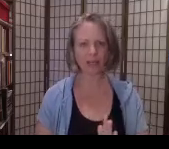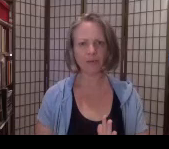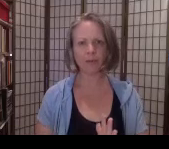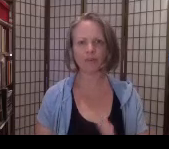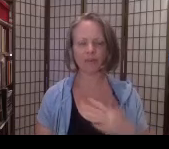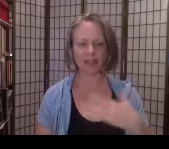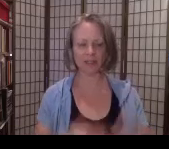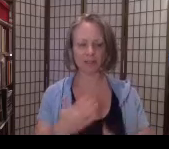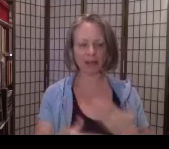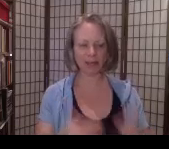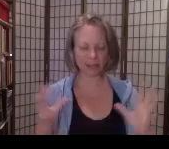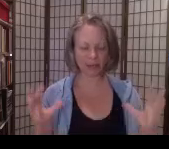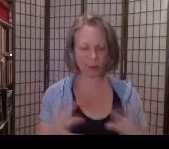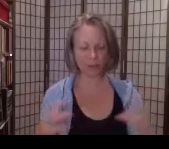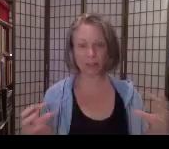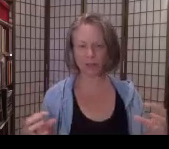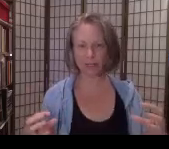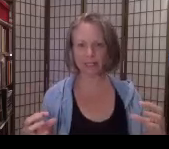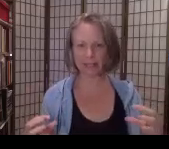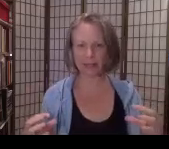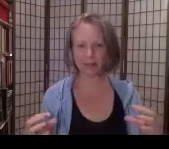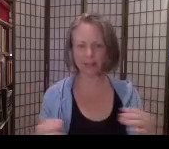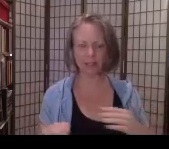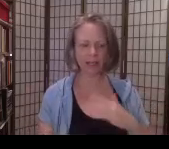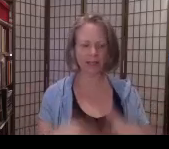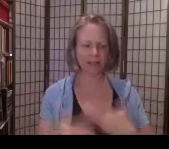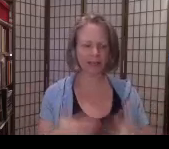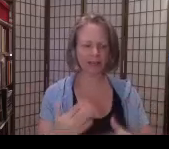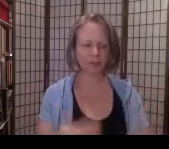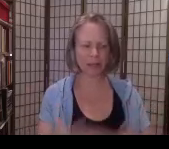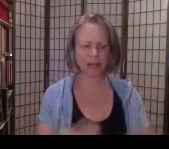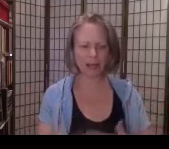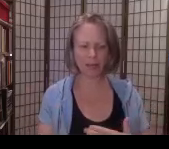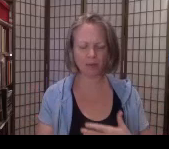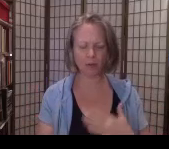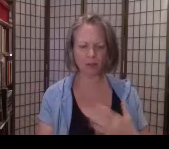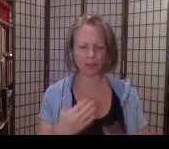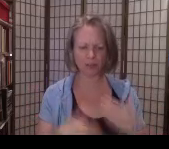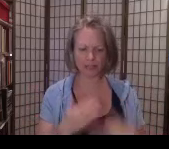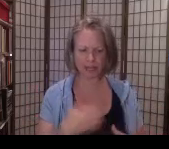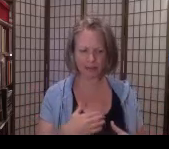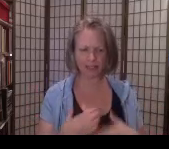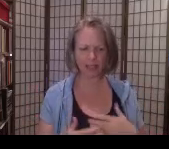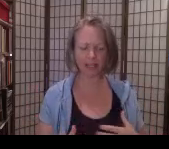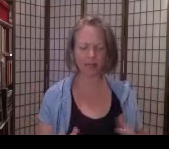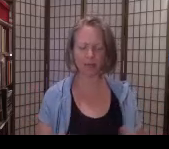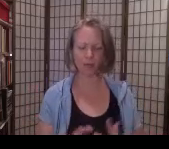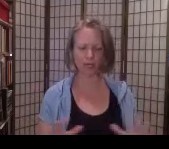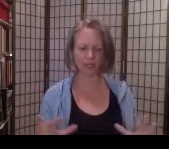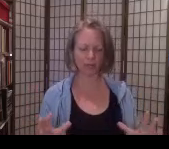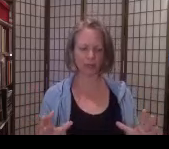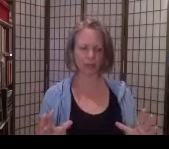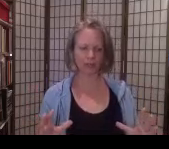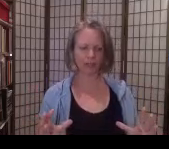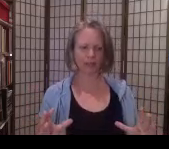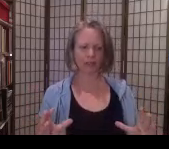I can't remember if they sped, like they recorded the cricket sounds and then they either sped it up or slowed it down. I can't remember